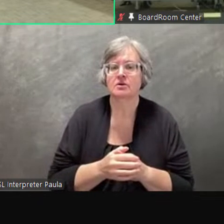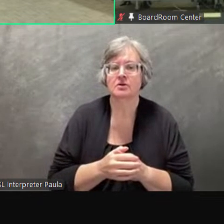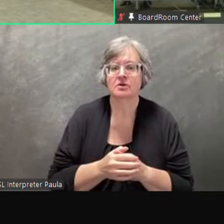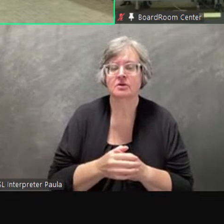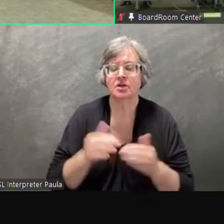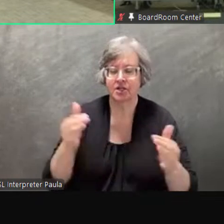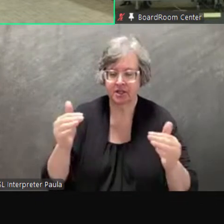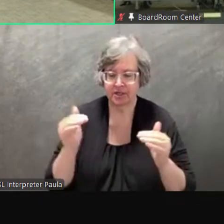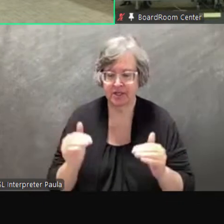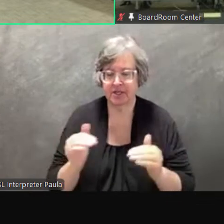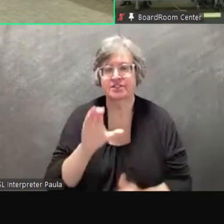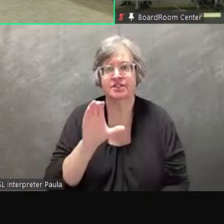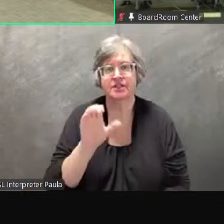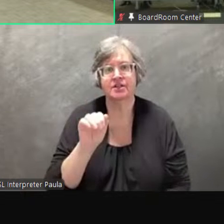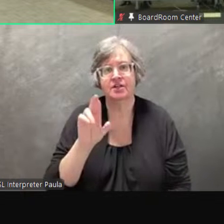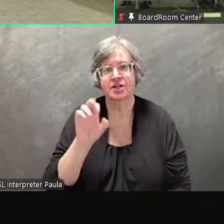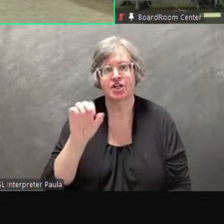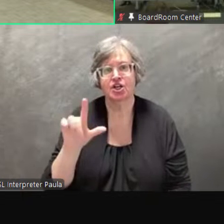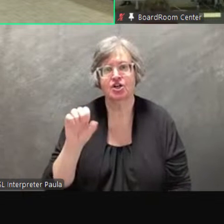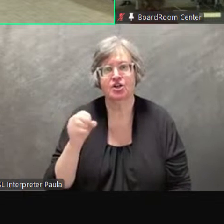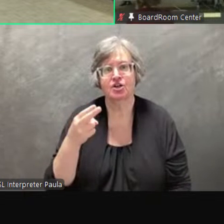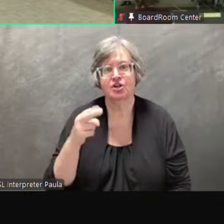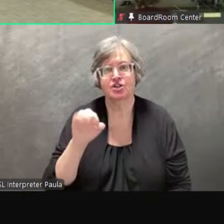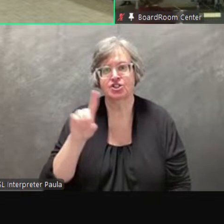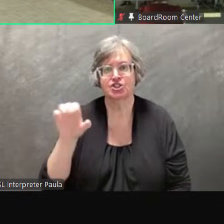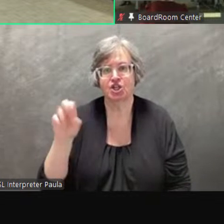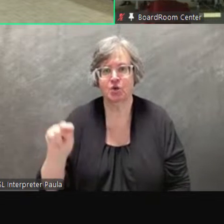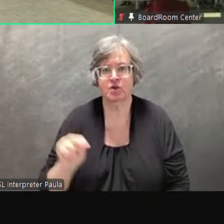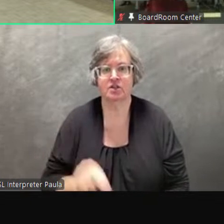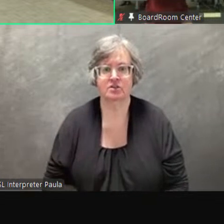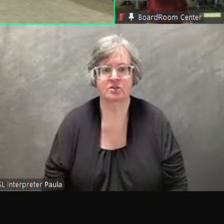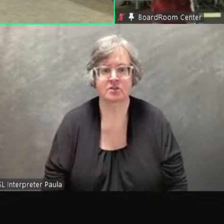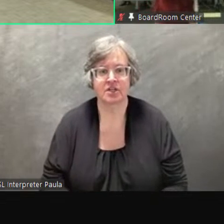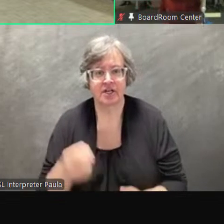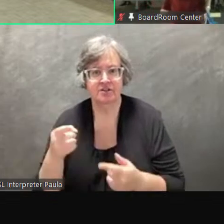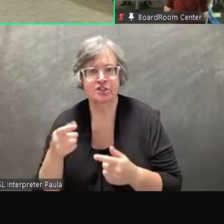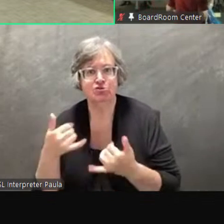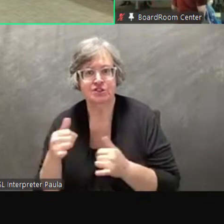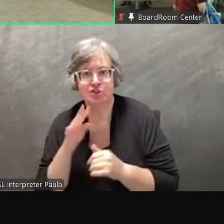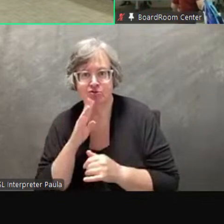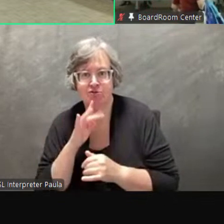Carol Sheridan. I finished this all I wanted to go.